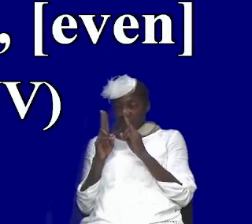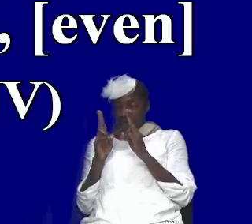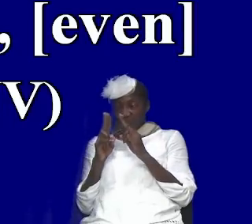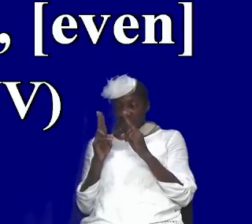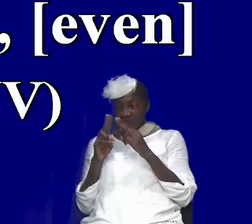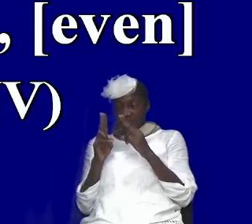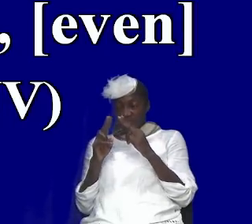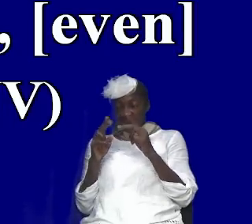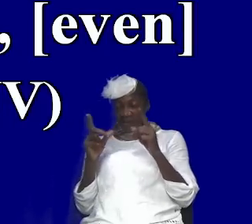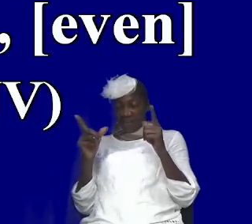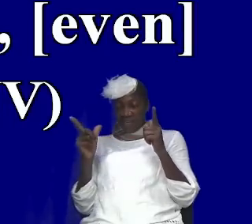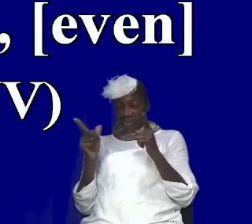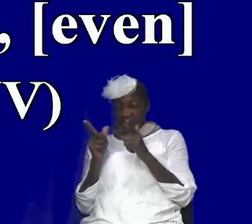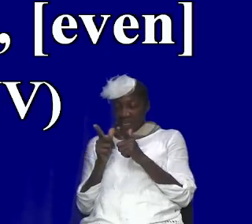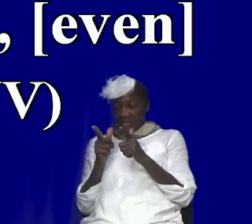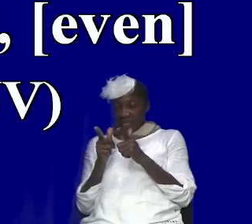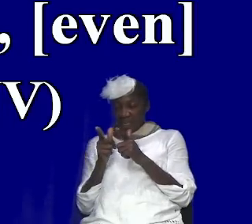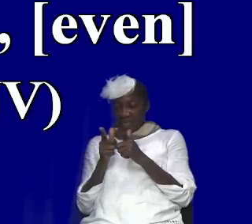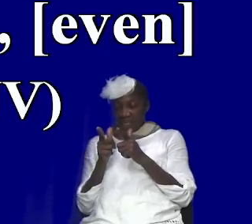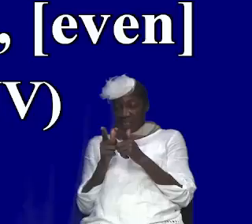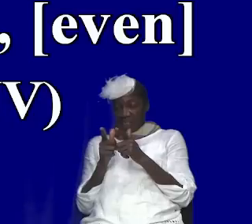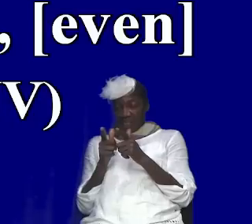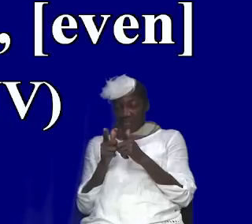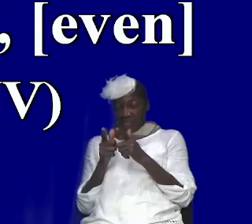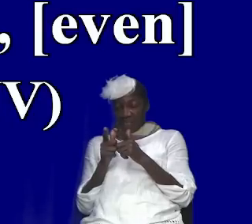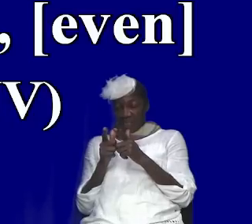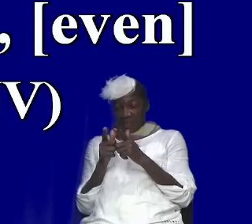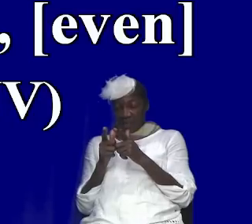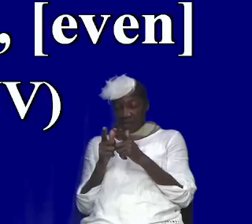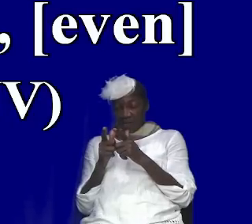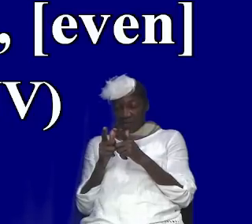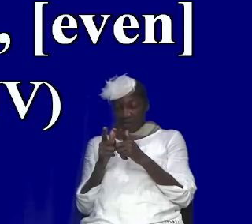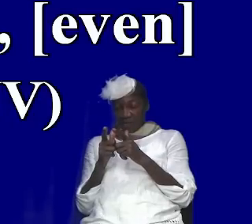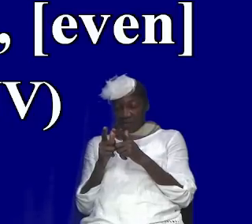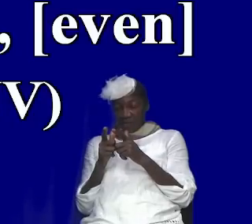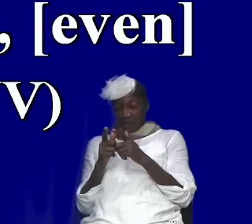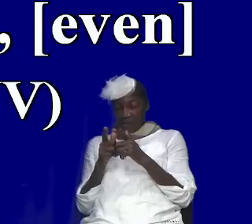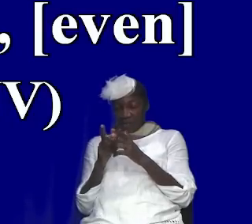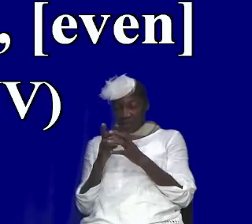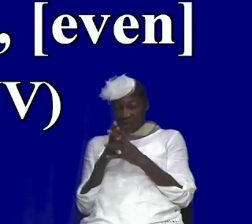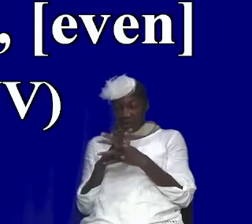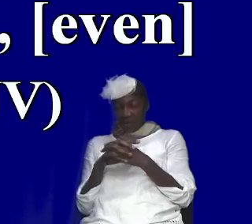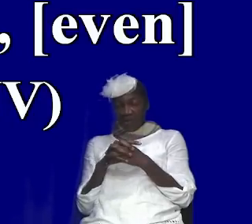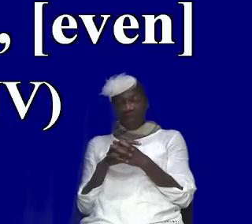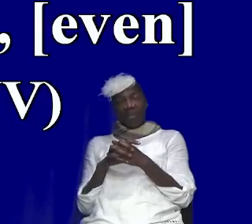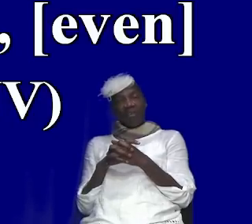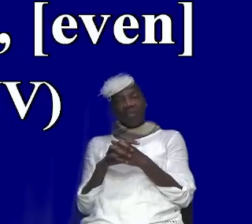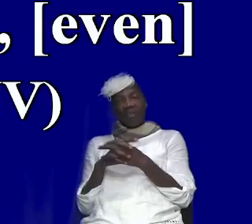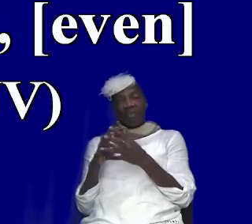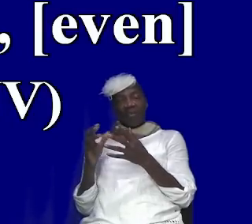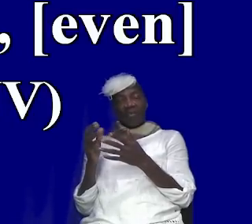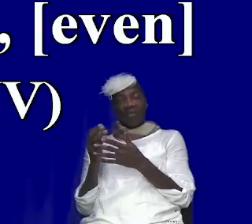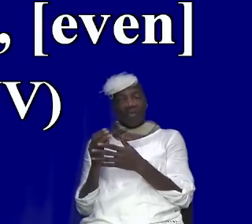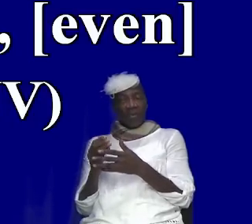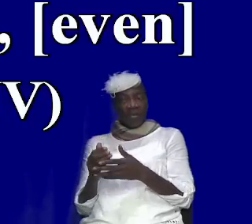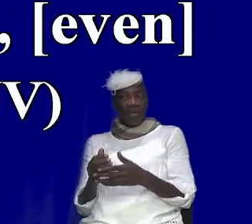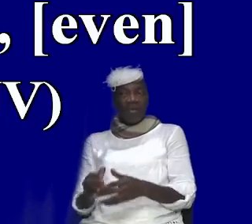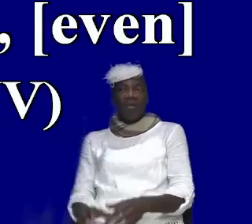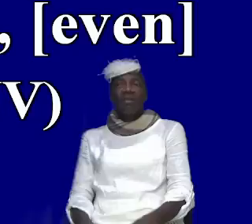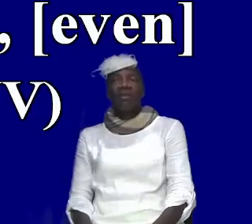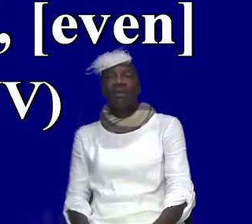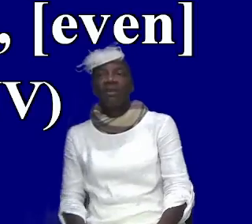The little that she had, she decided, because there are some things that the Jews did, and we will touch on it very